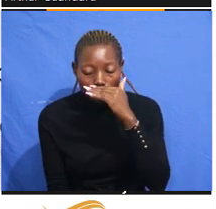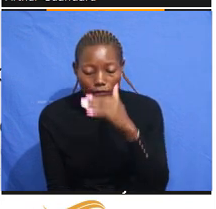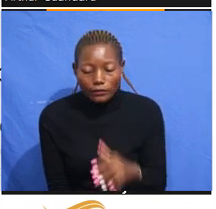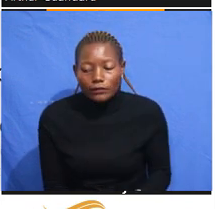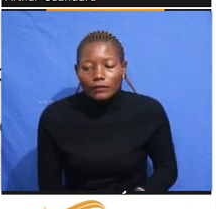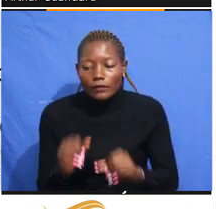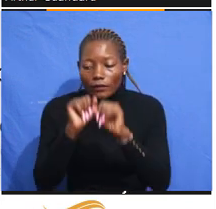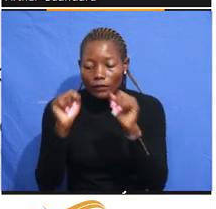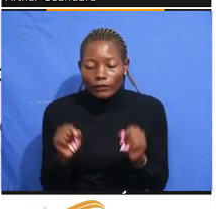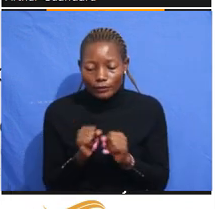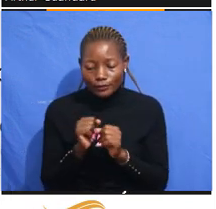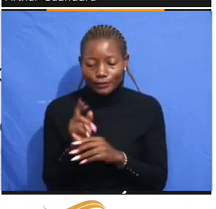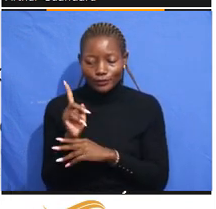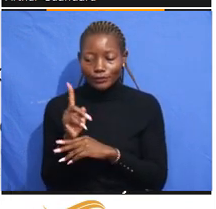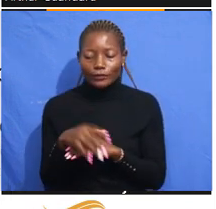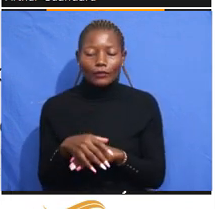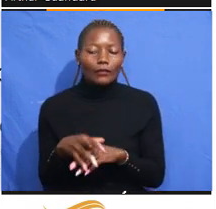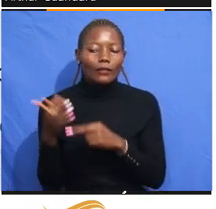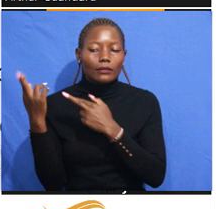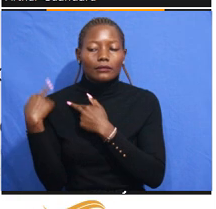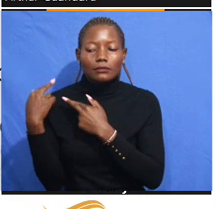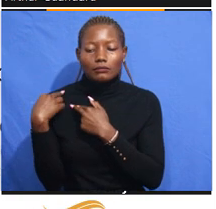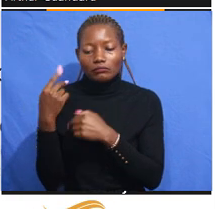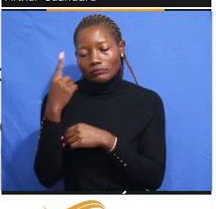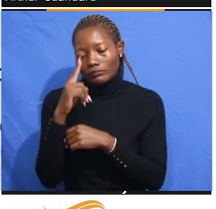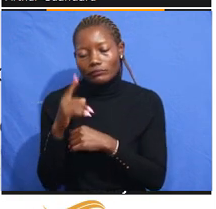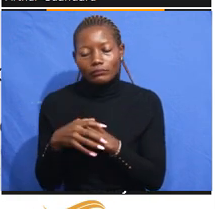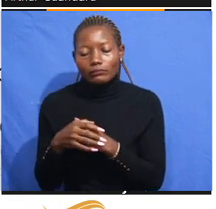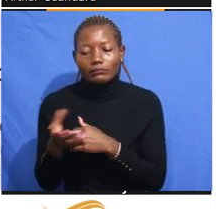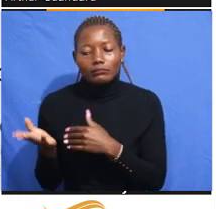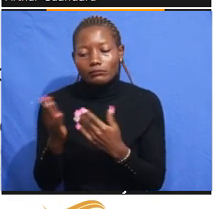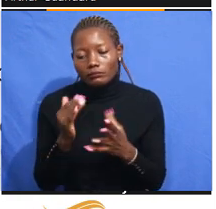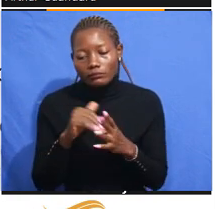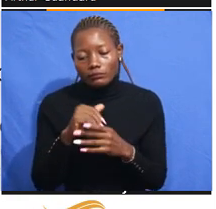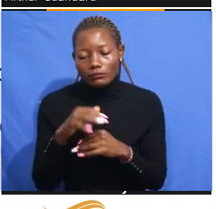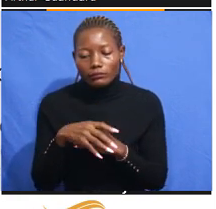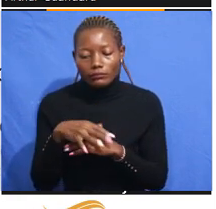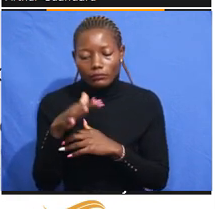breathing. This is the system that is responsible for bringing in the oxygen.